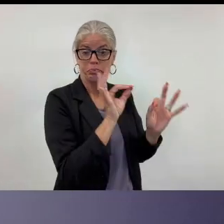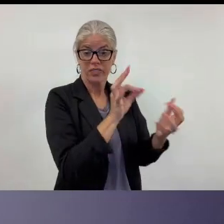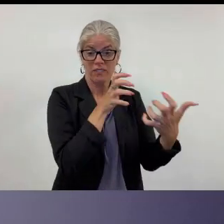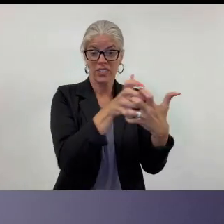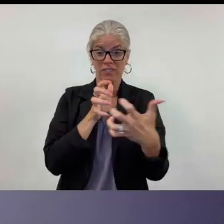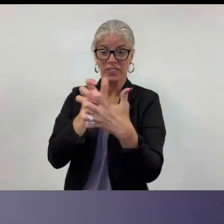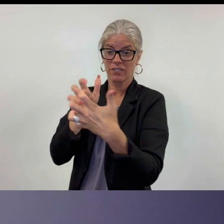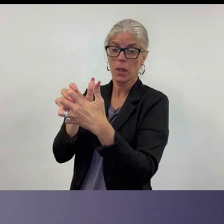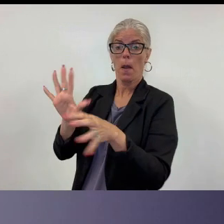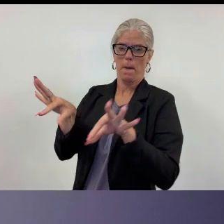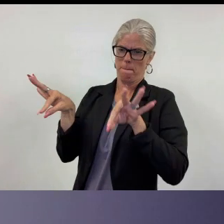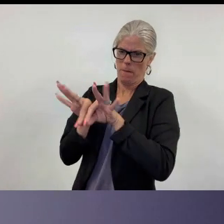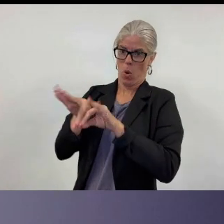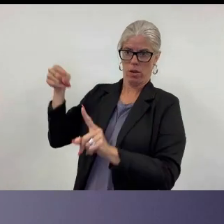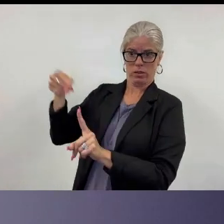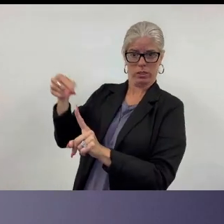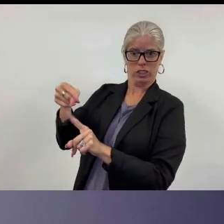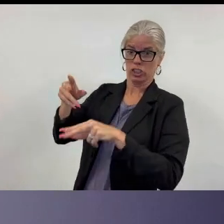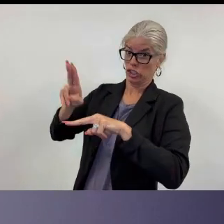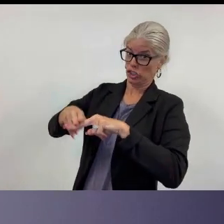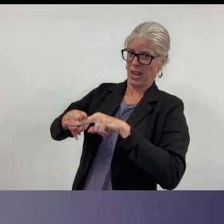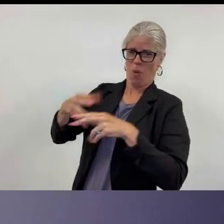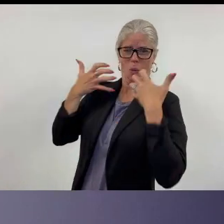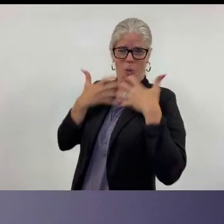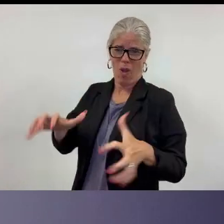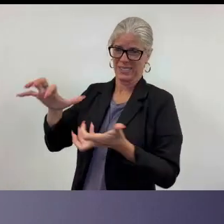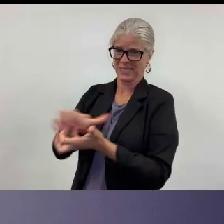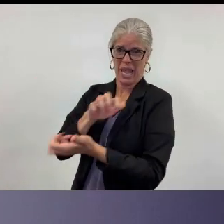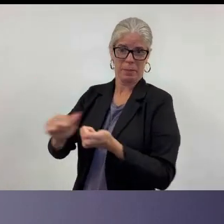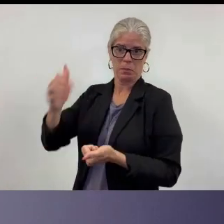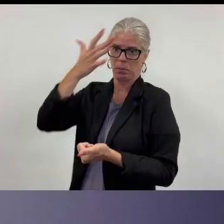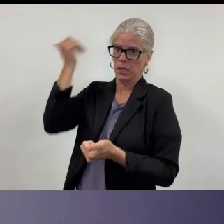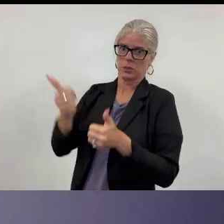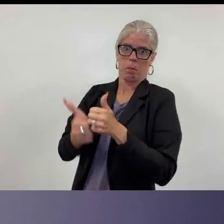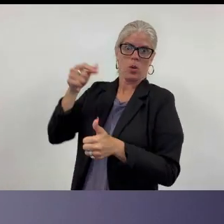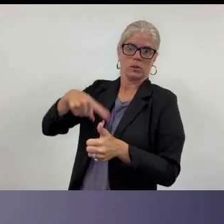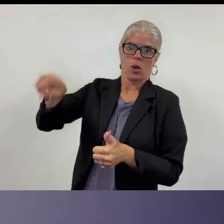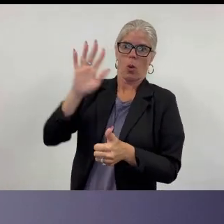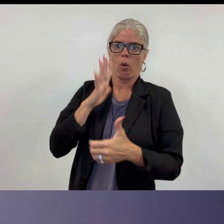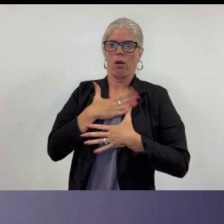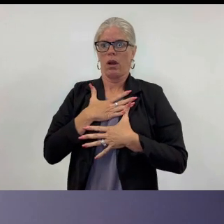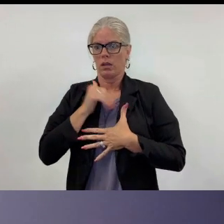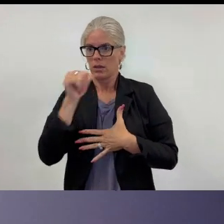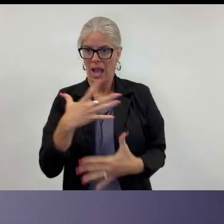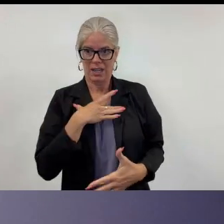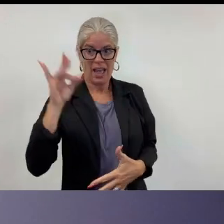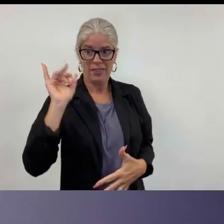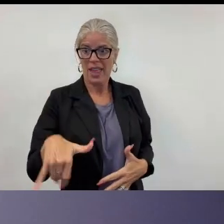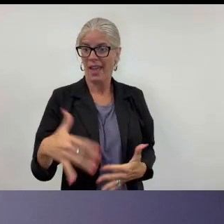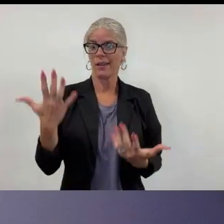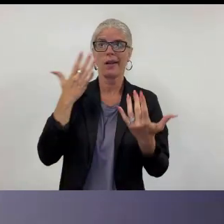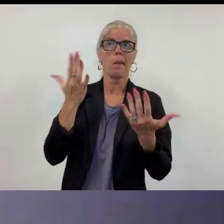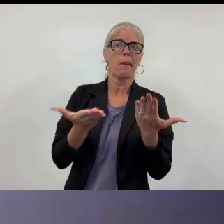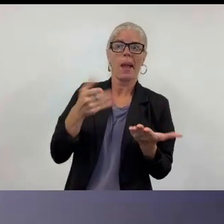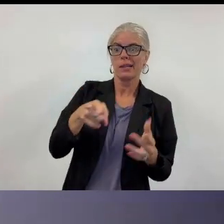check your equipment before you go. Somebody said, what about a fold and go type power wheelchair for